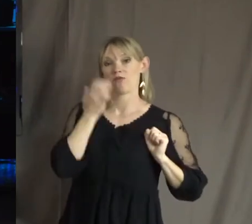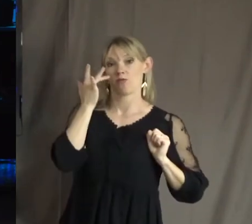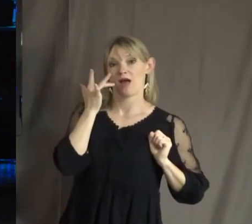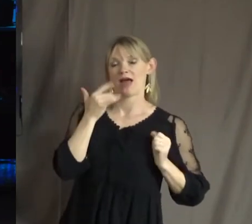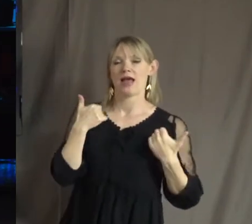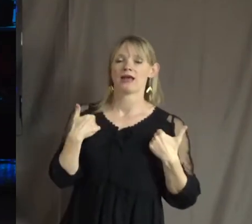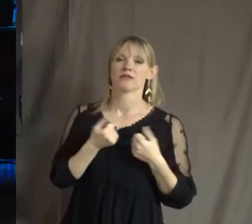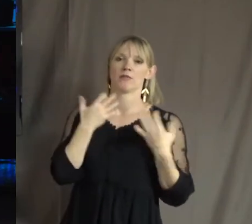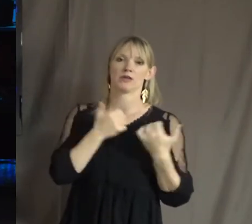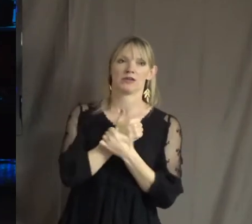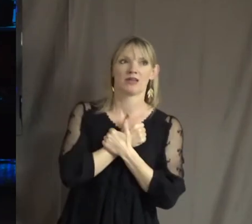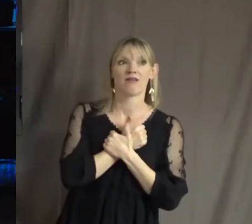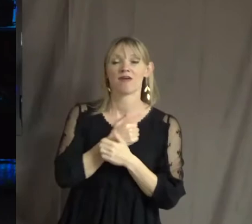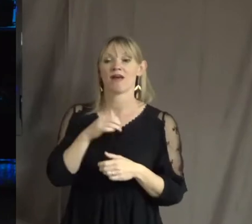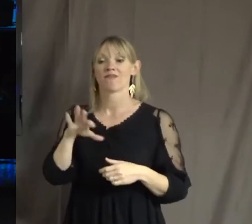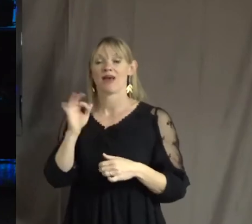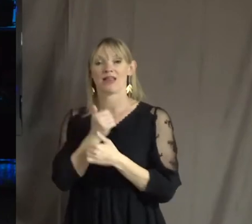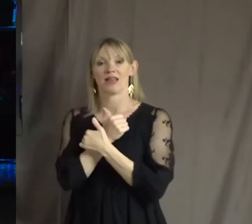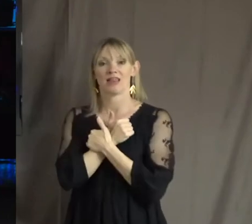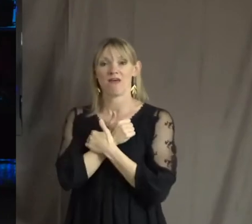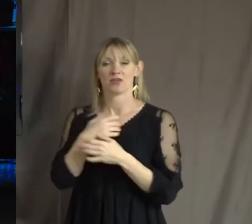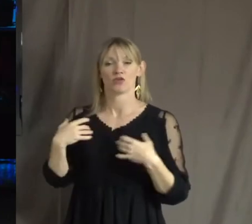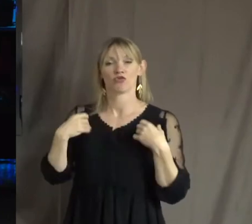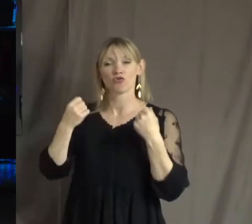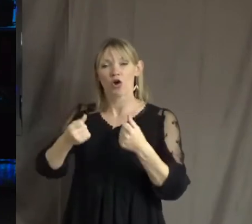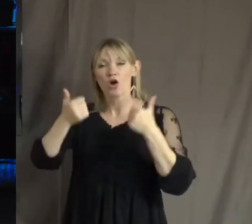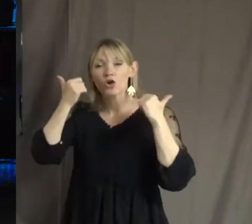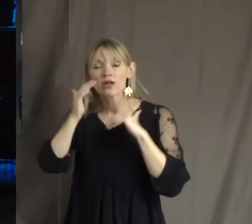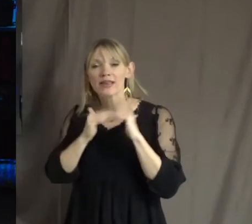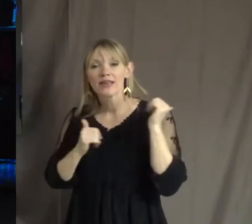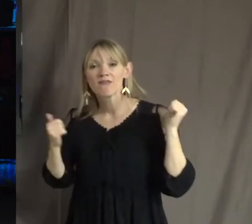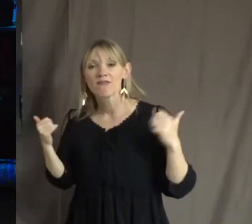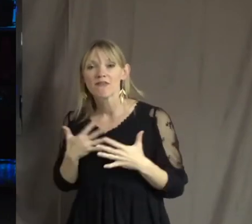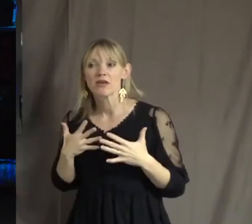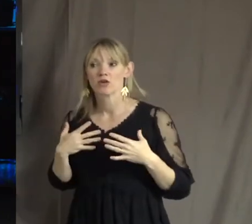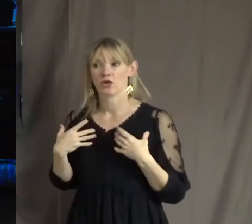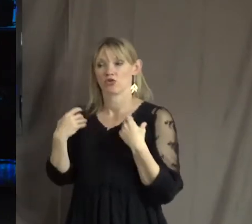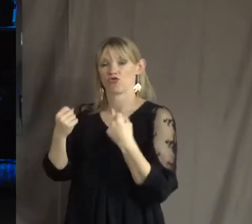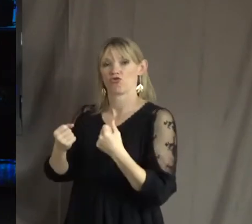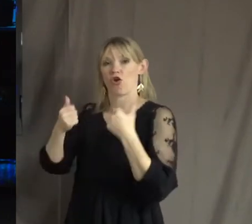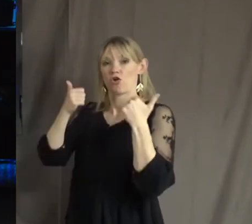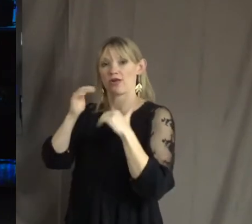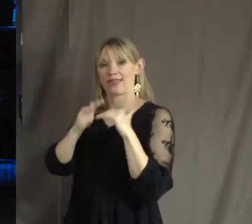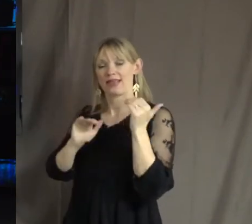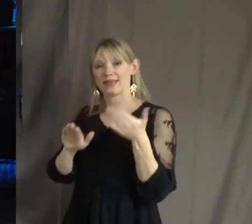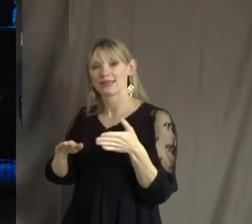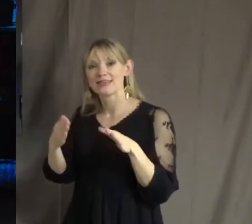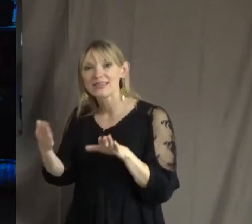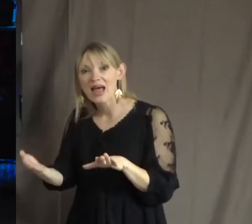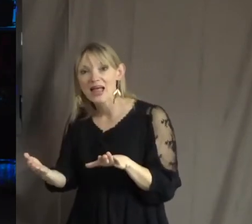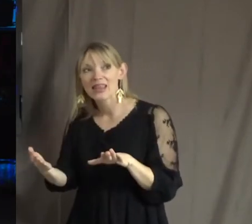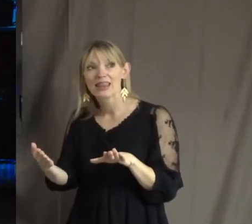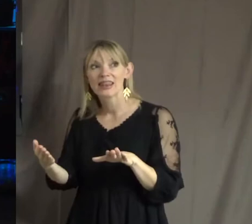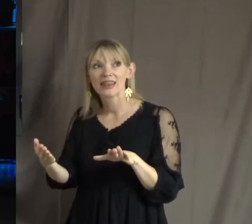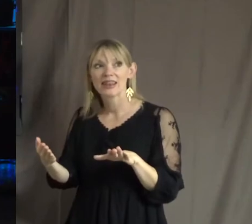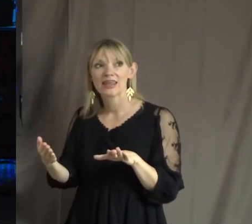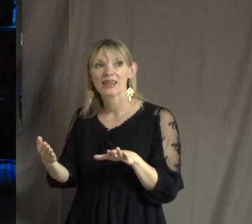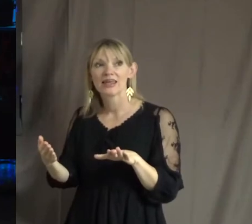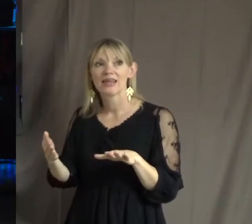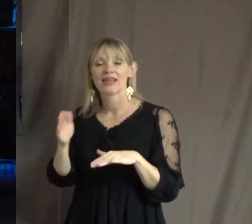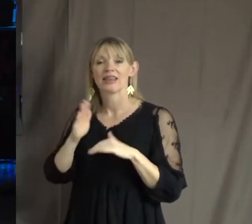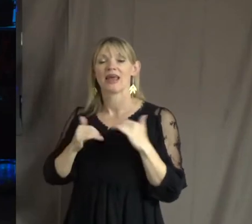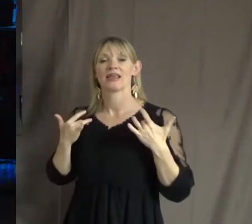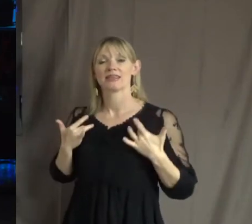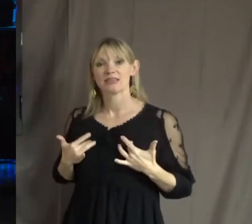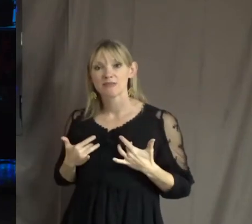Finding that love is stronger than any fear, stronger than death, hope stronger than any despair. And